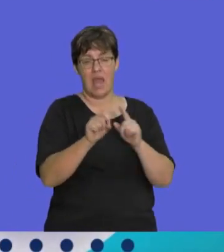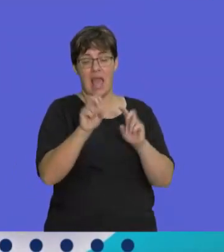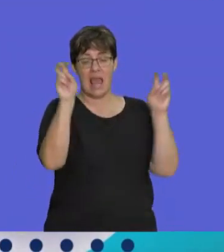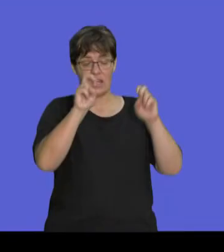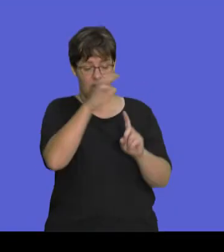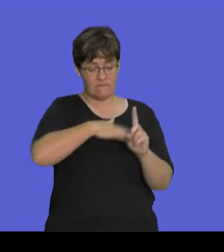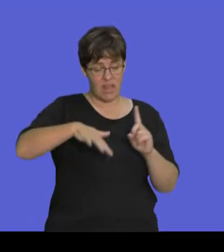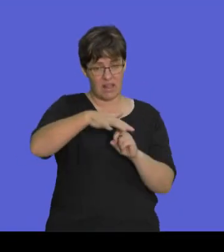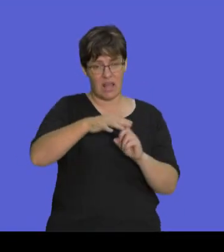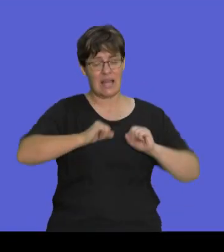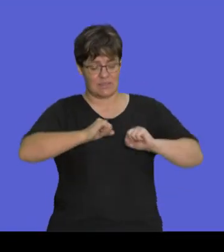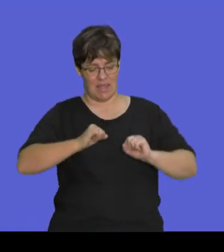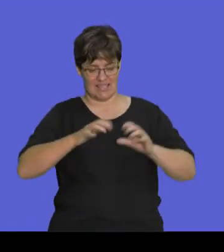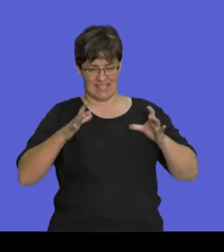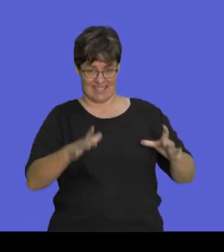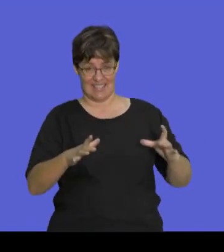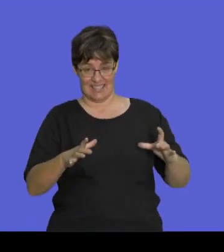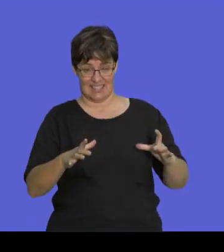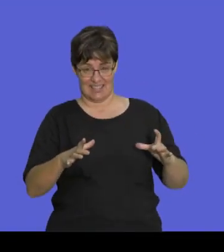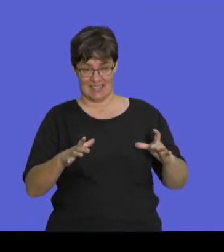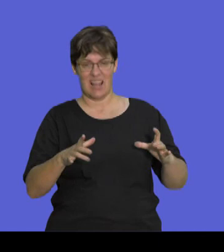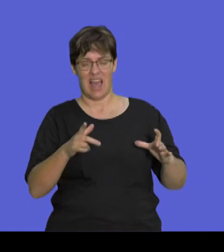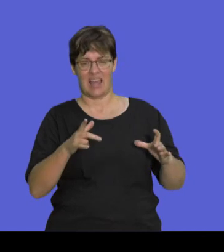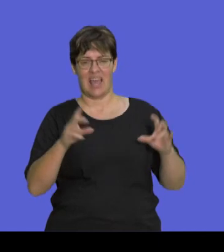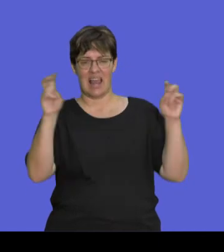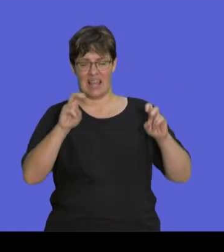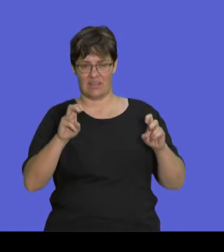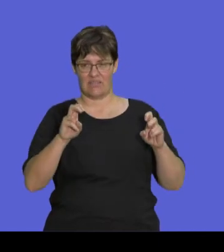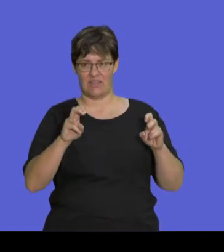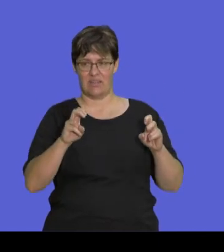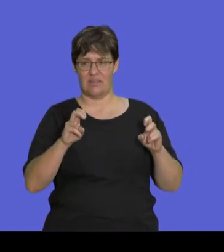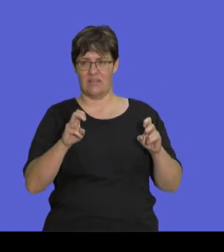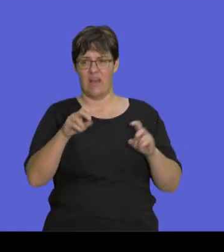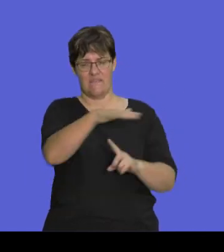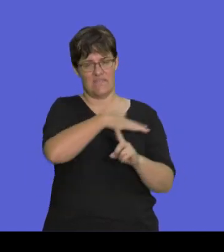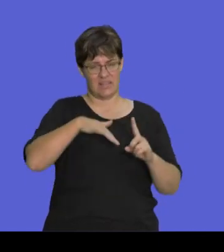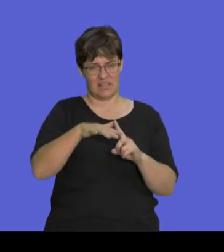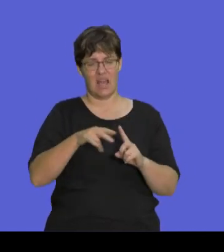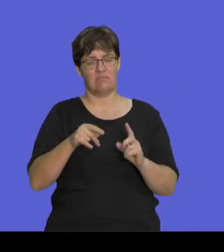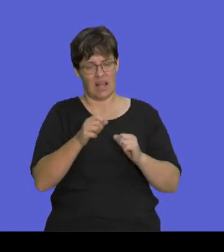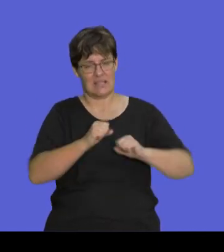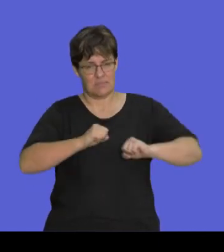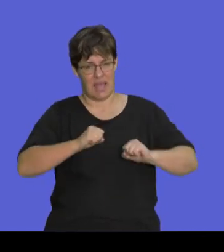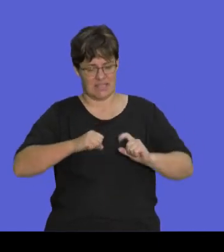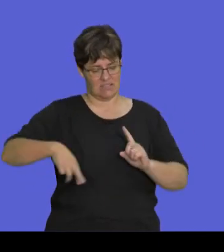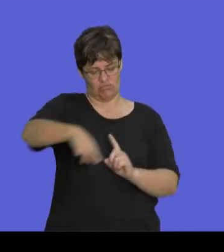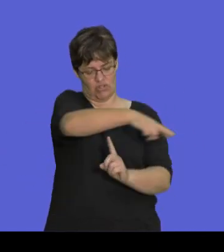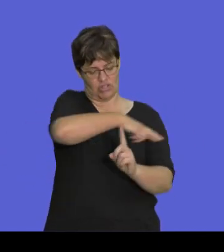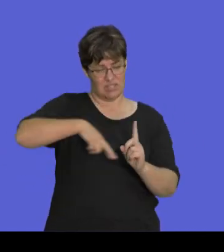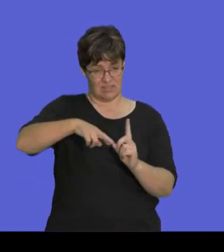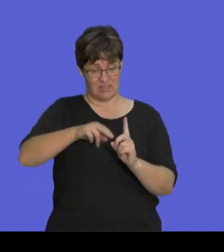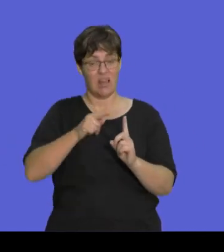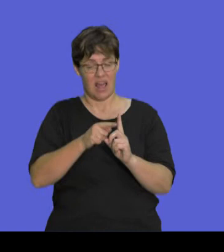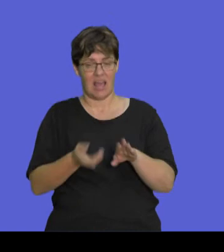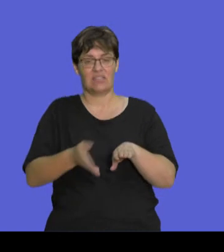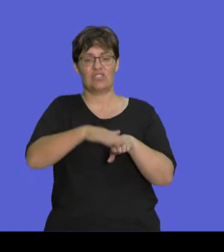here, an electric field is a region in space. So this is the definition of an electric field. An electric field is a region in space